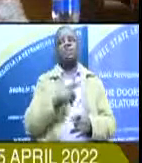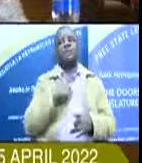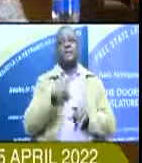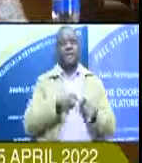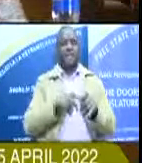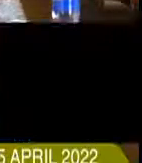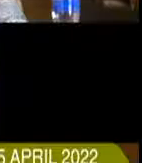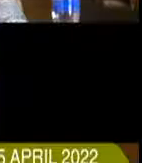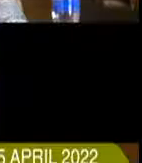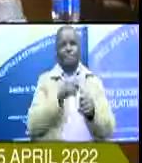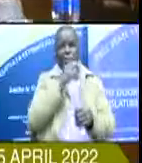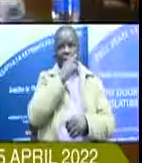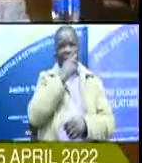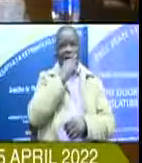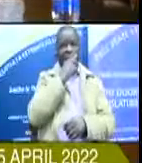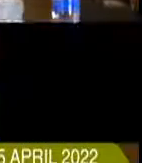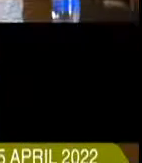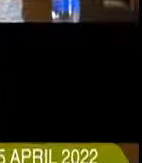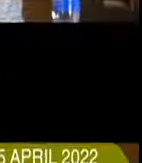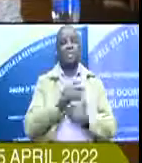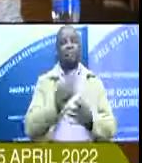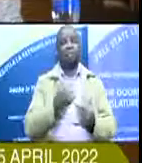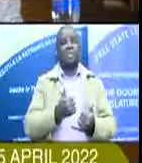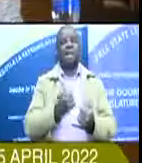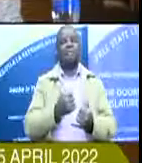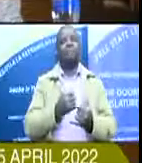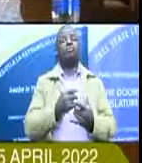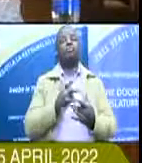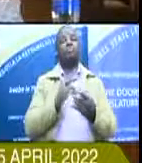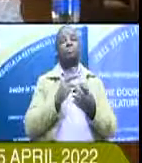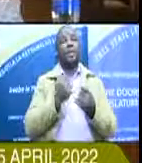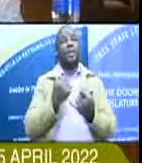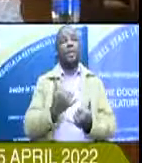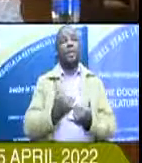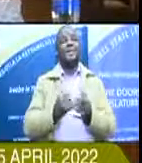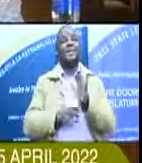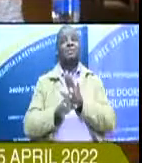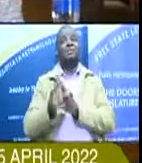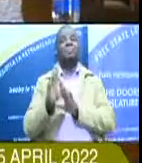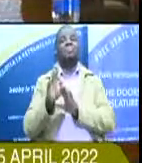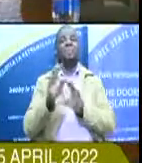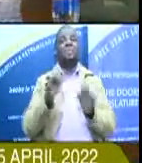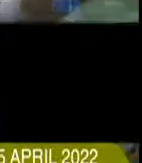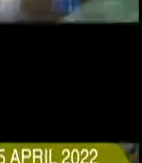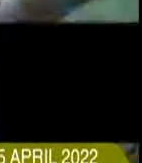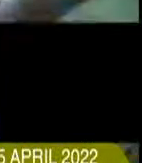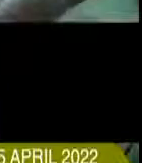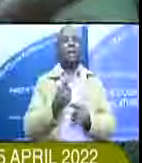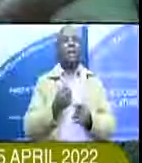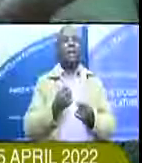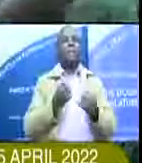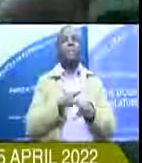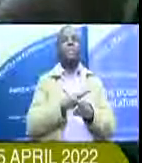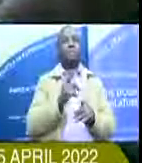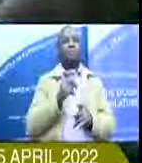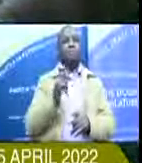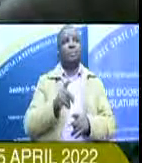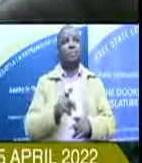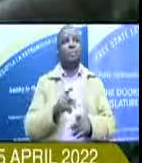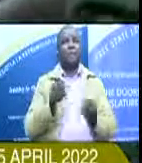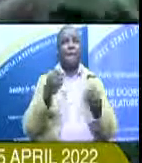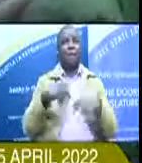follow-up. We have intensified the implementation of finding the missing TB